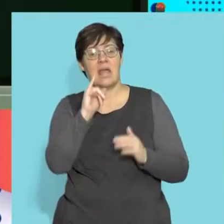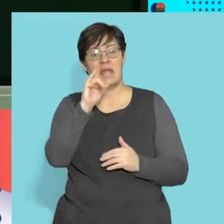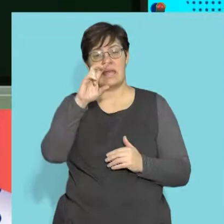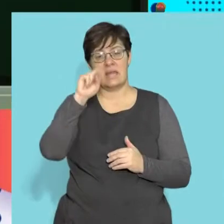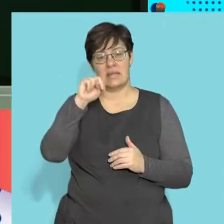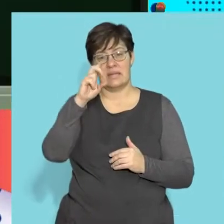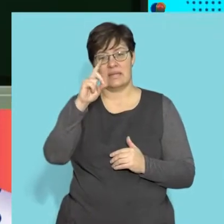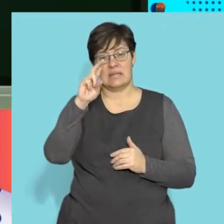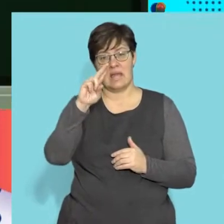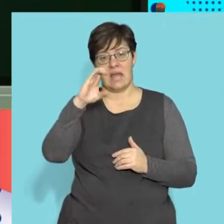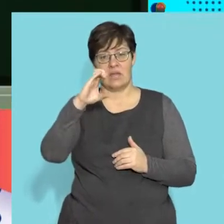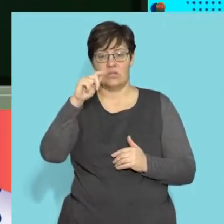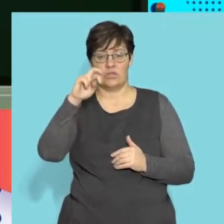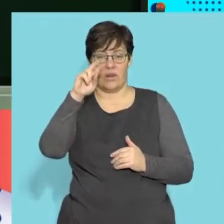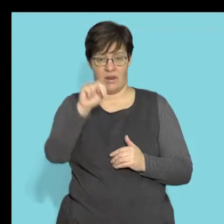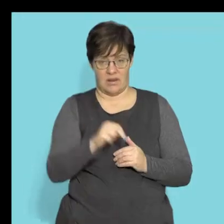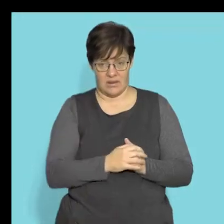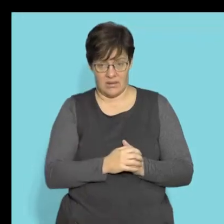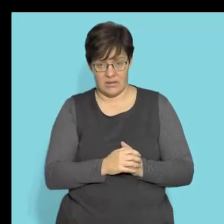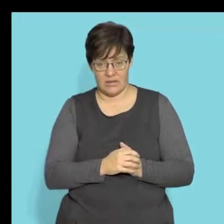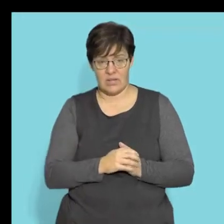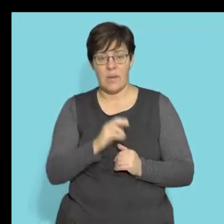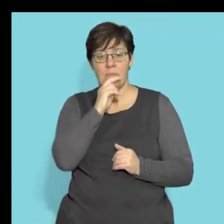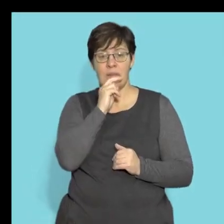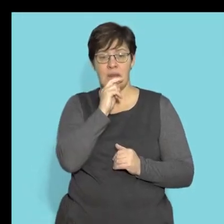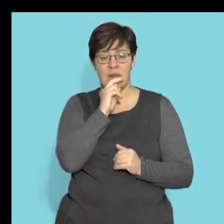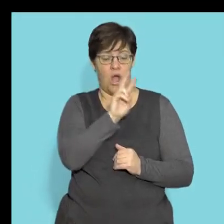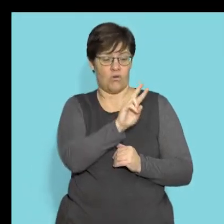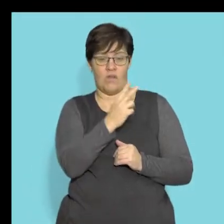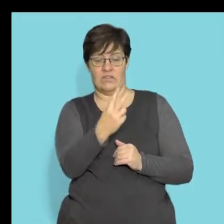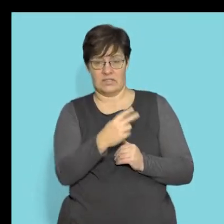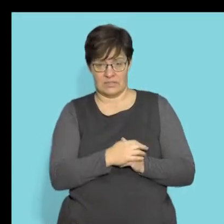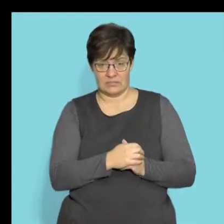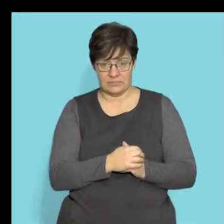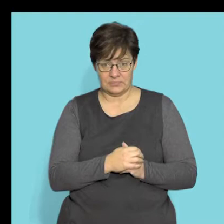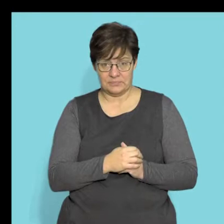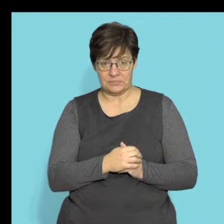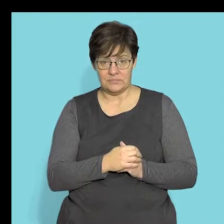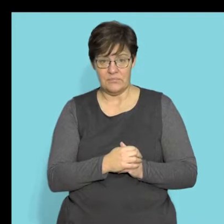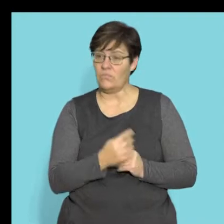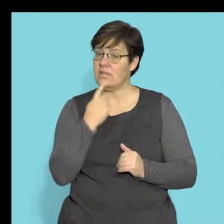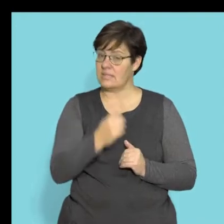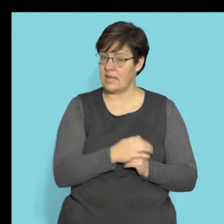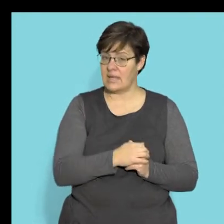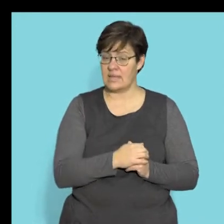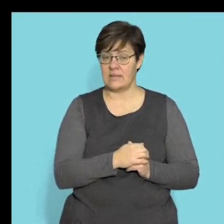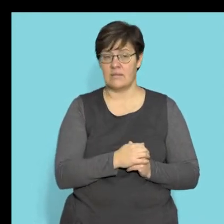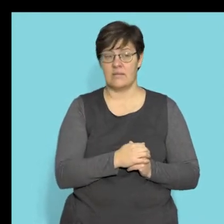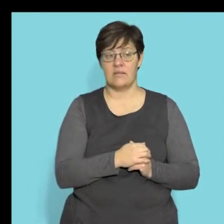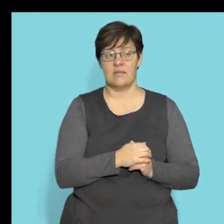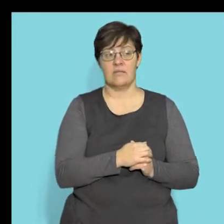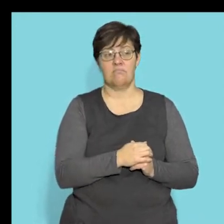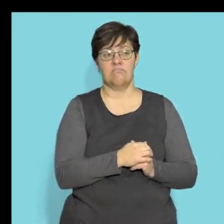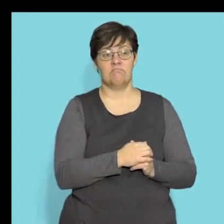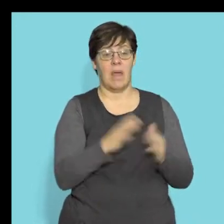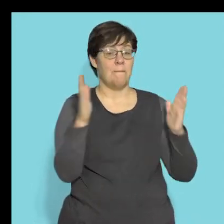electromagnetic induction. And in this case, we did the converse. In other words, we said,